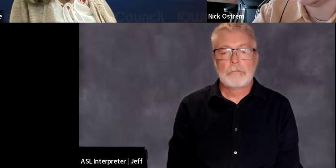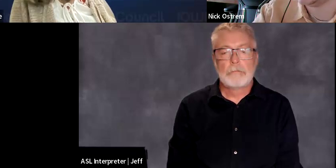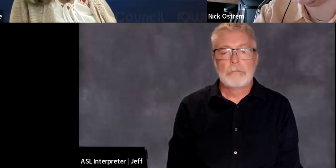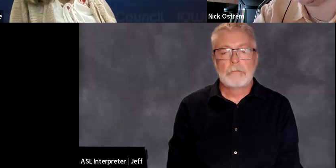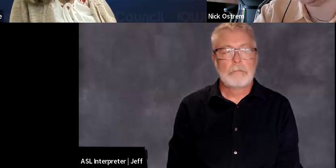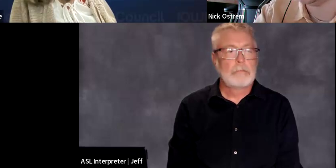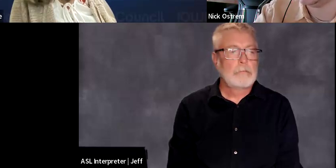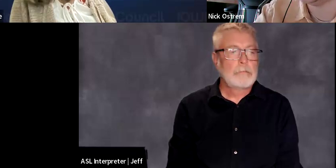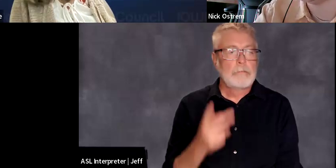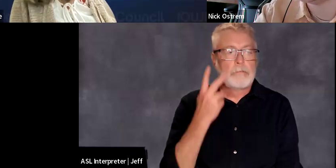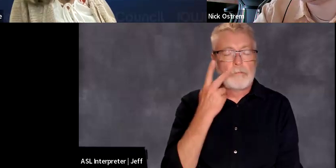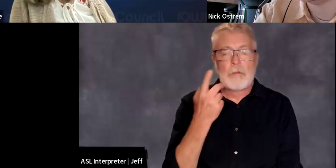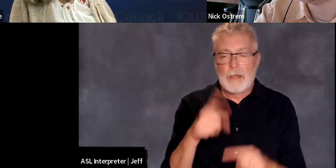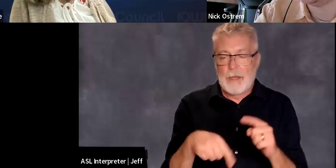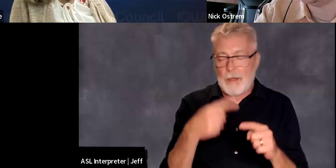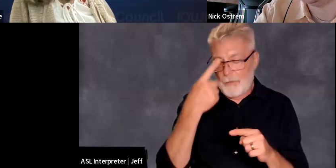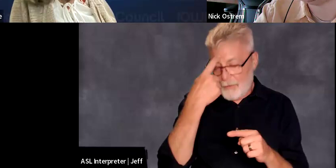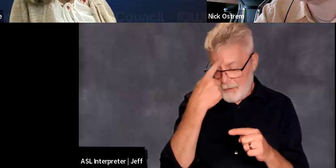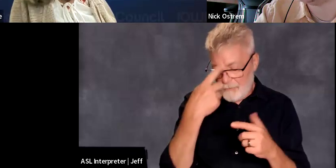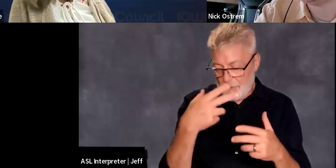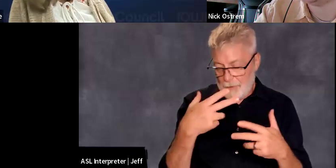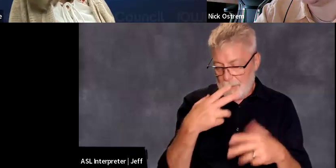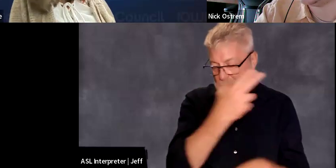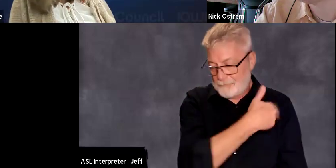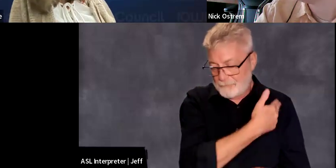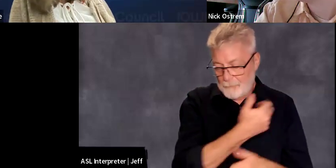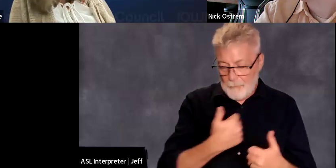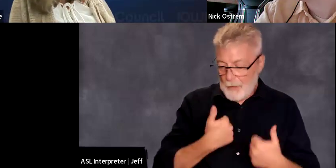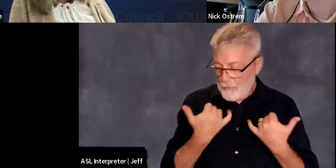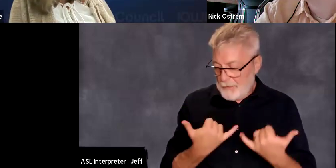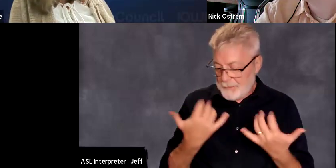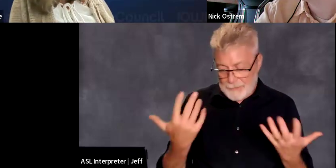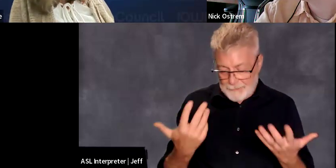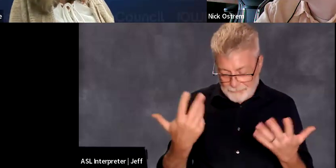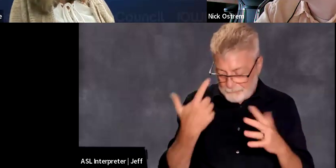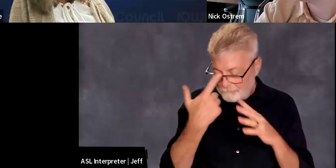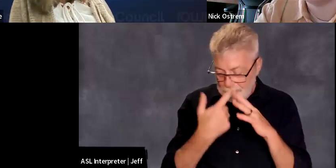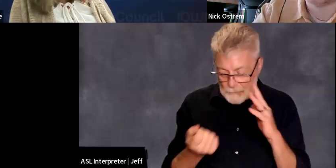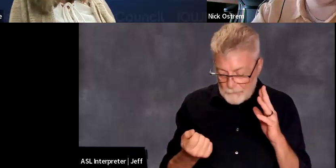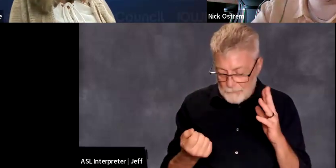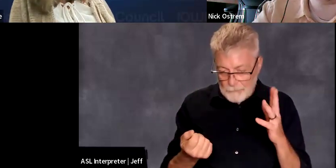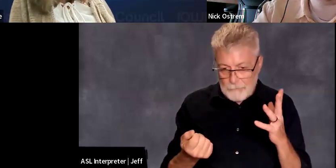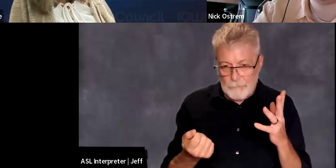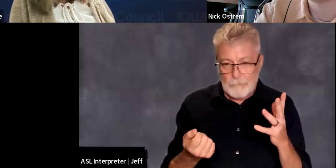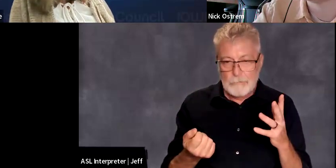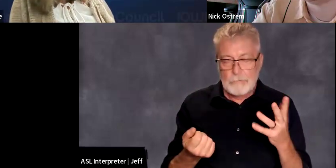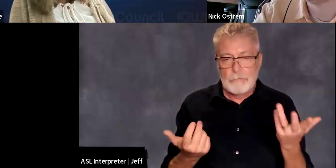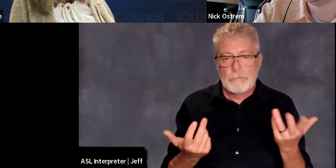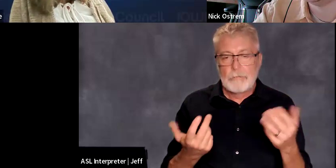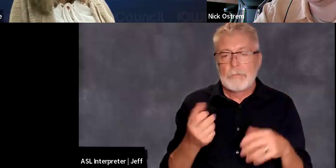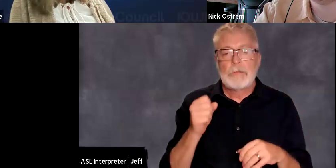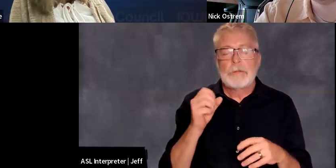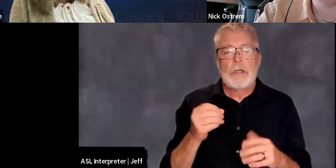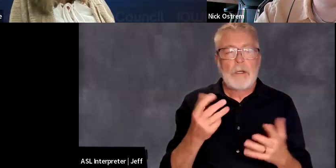And see, I can't think of the hospital's address off the top of my head because I never have to think about it. And